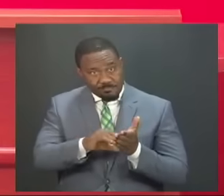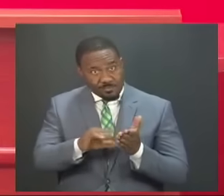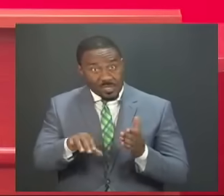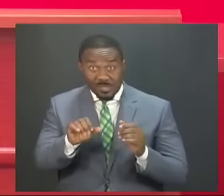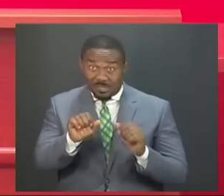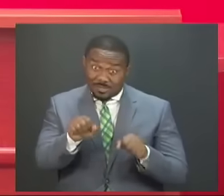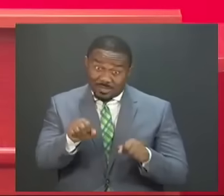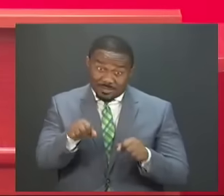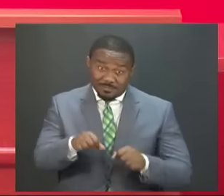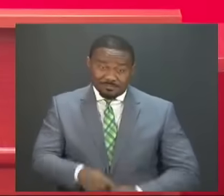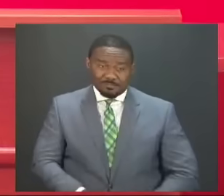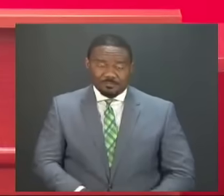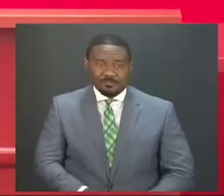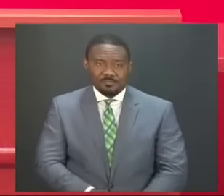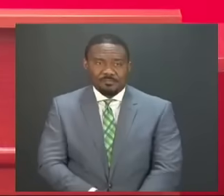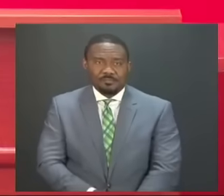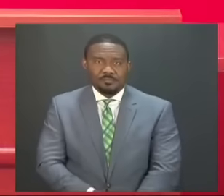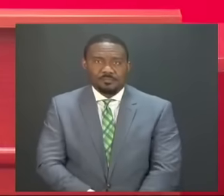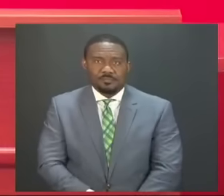hour.